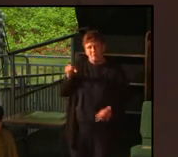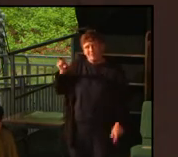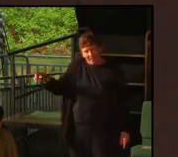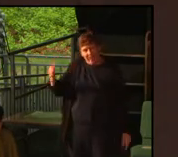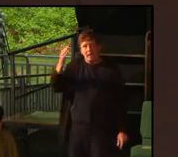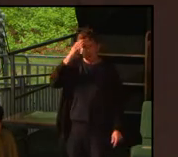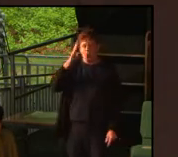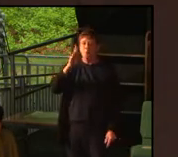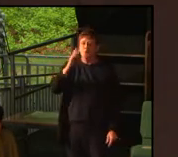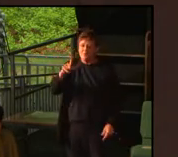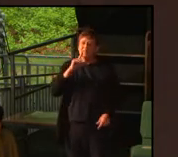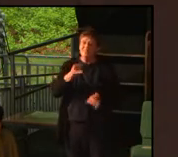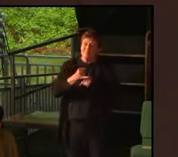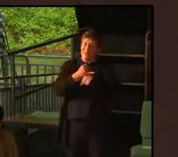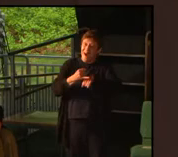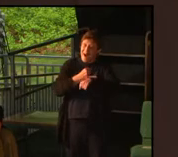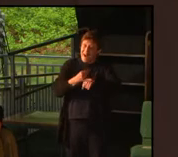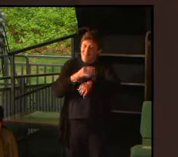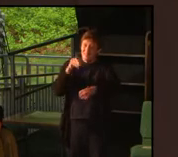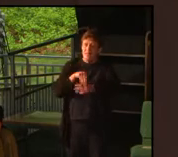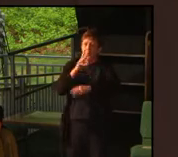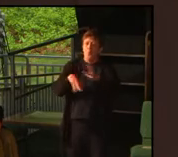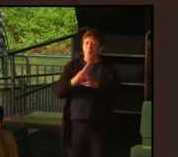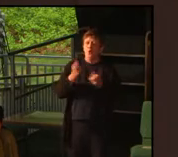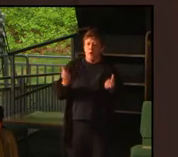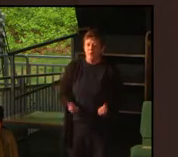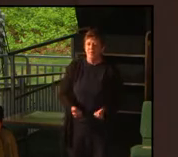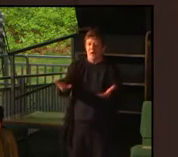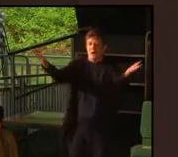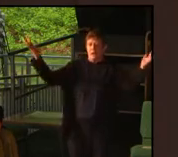an island in a world on fire.